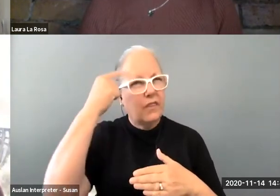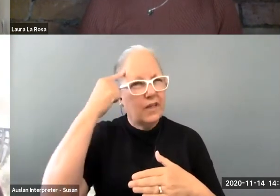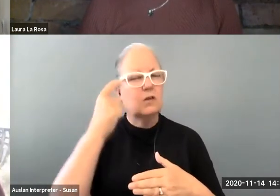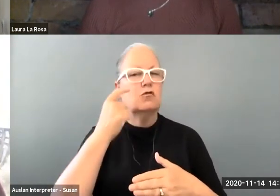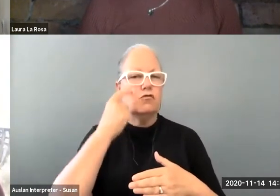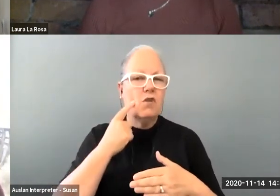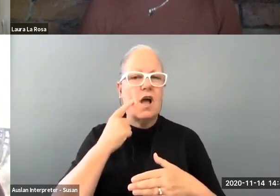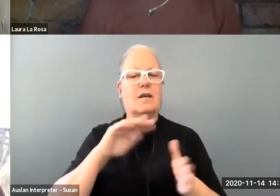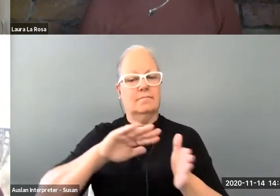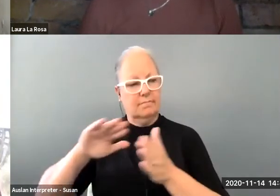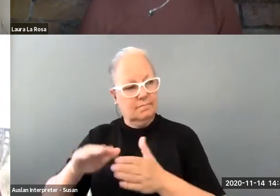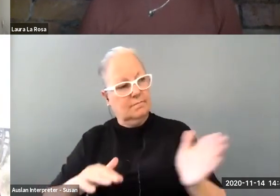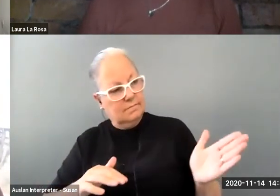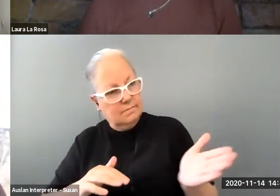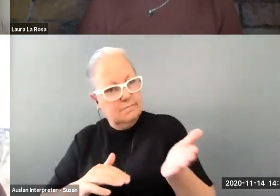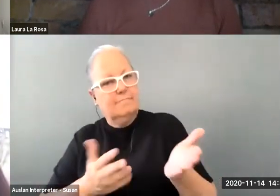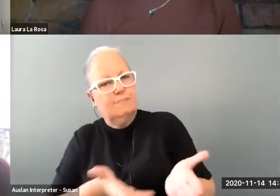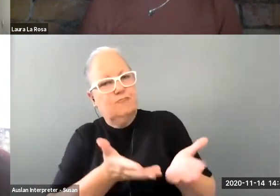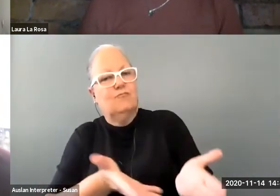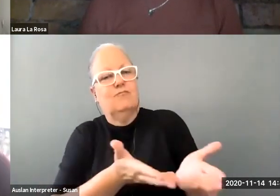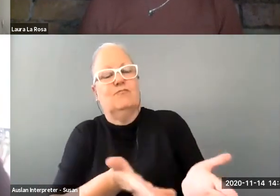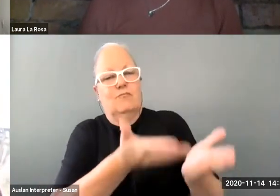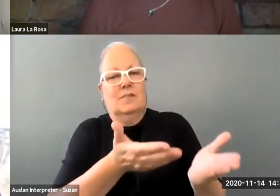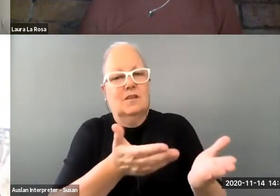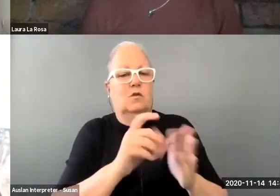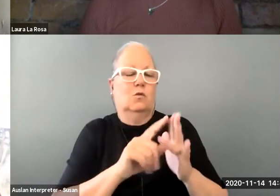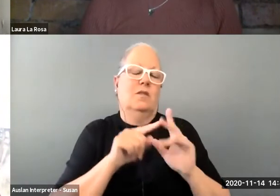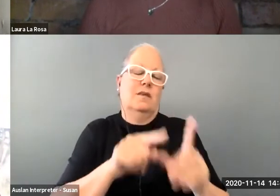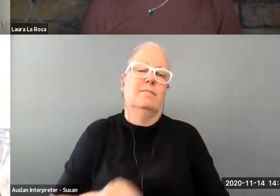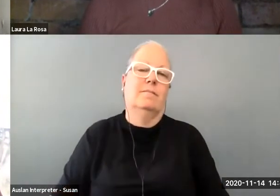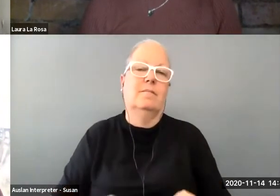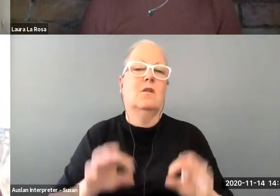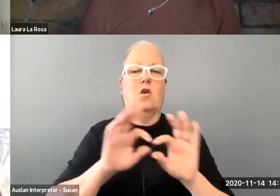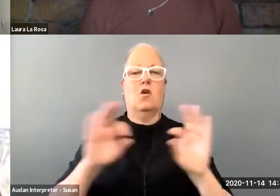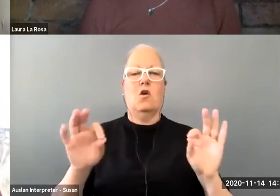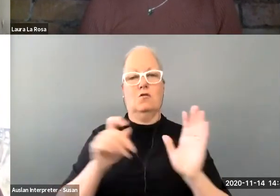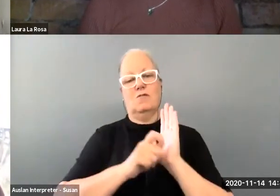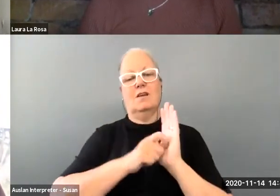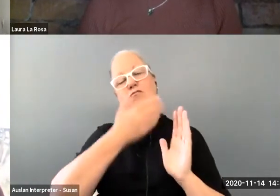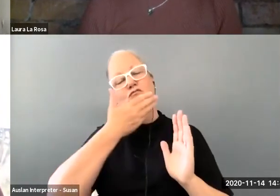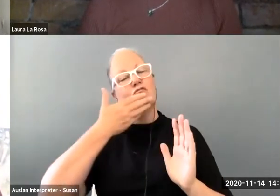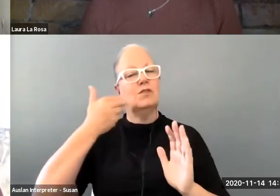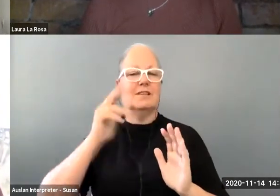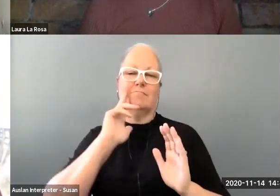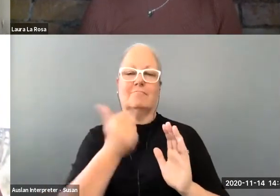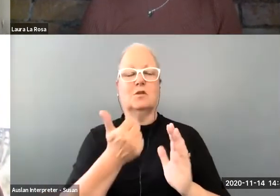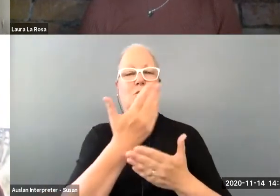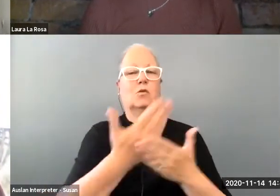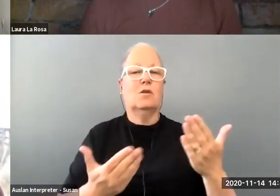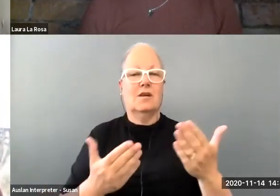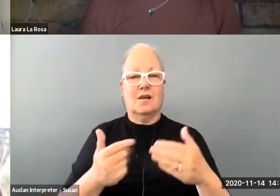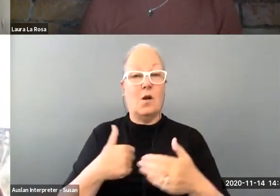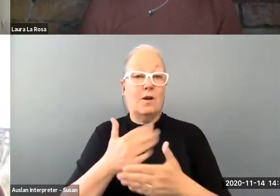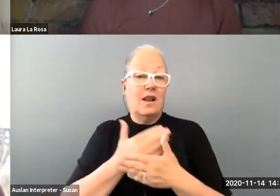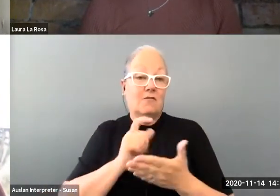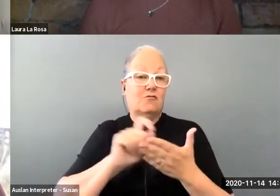step aside and make space and lift people up and do all of that work, and not just to write pretty stories, which is what I like. I'd love to just write